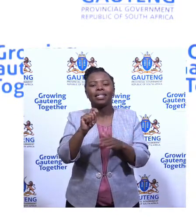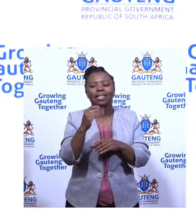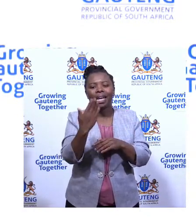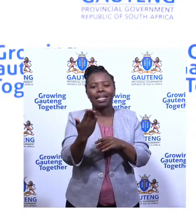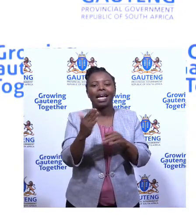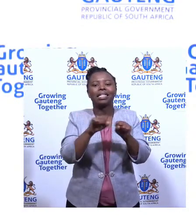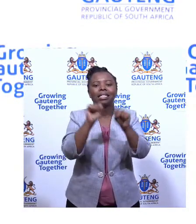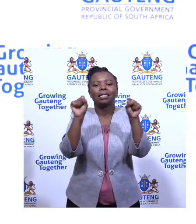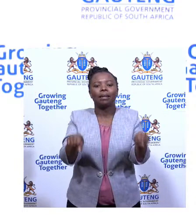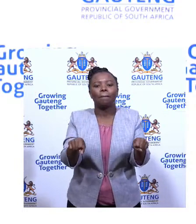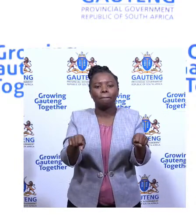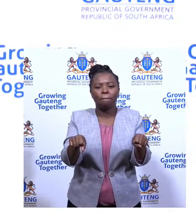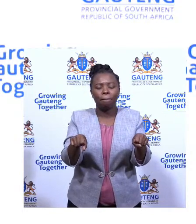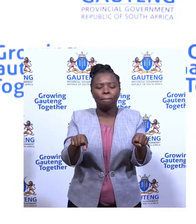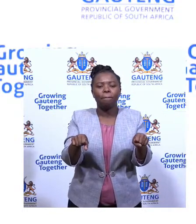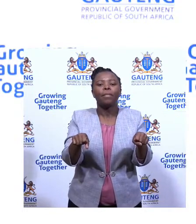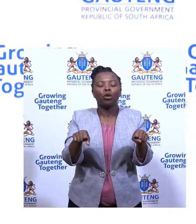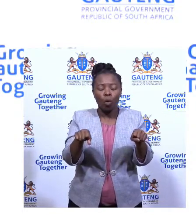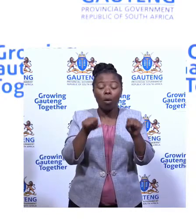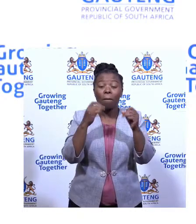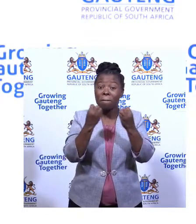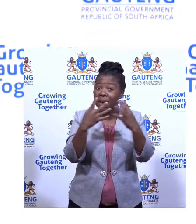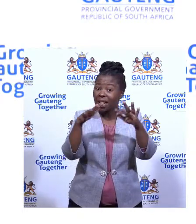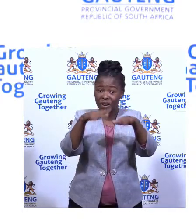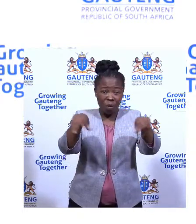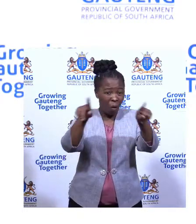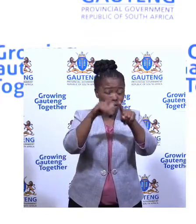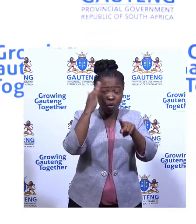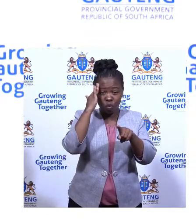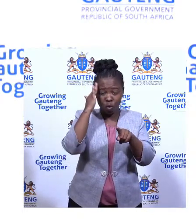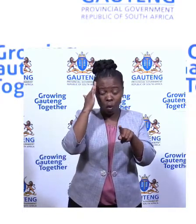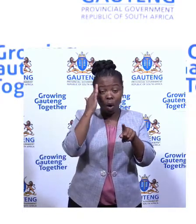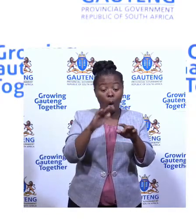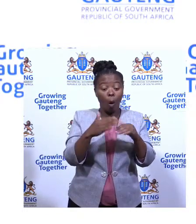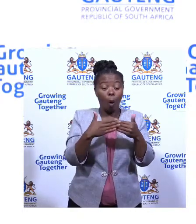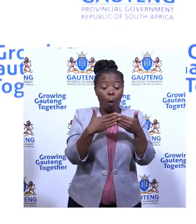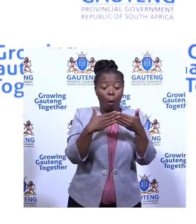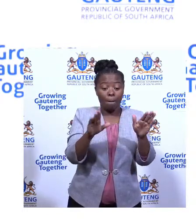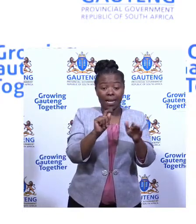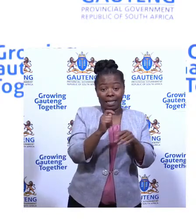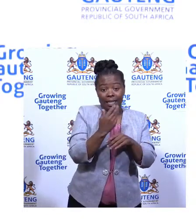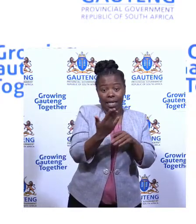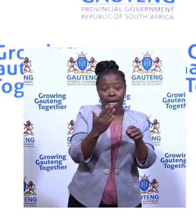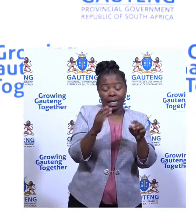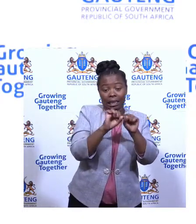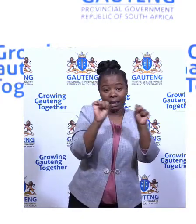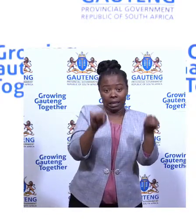Many people out there know the open tender system that we introduced in Gauteng in